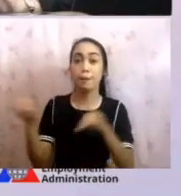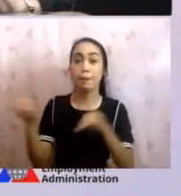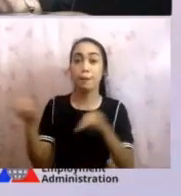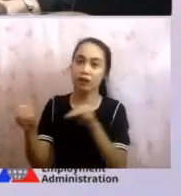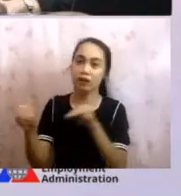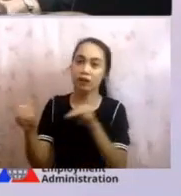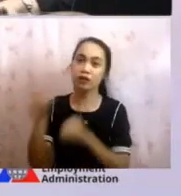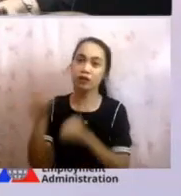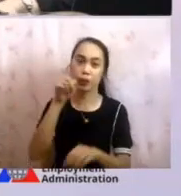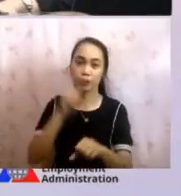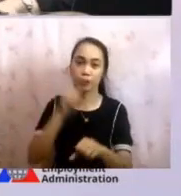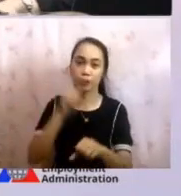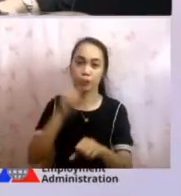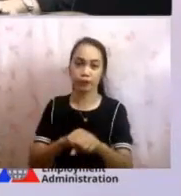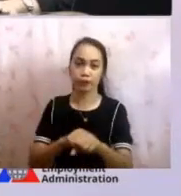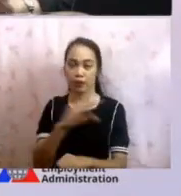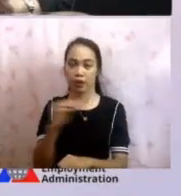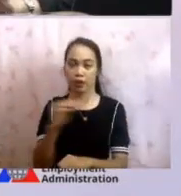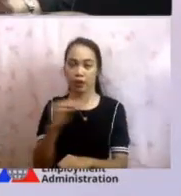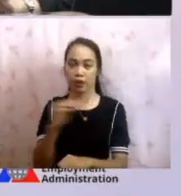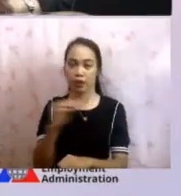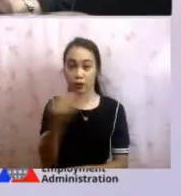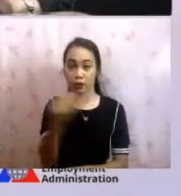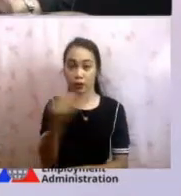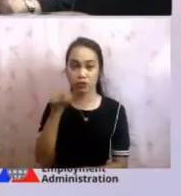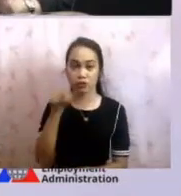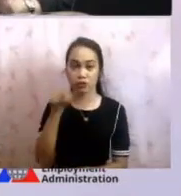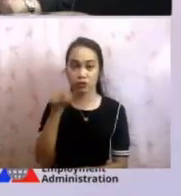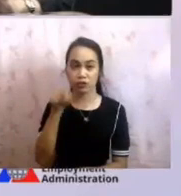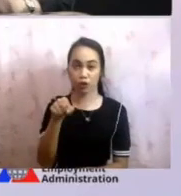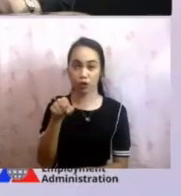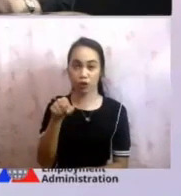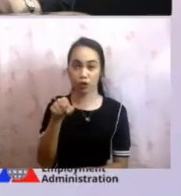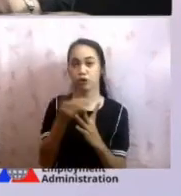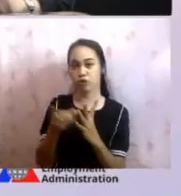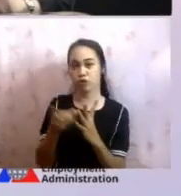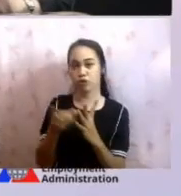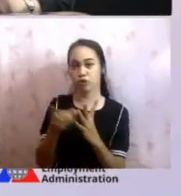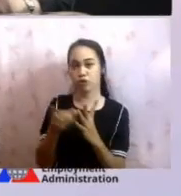very first step that I will share with you guys is to manage your time and organize your